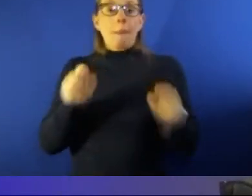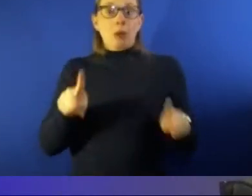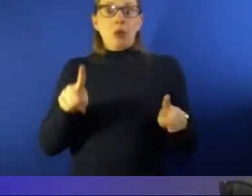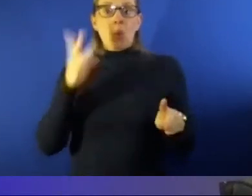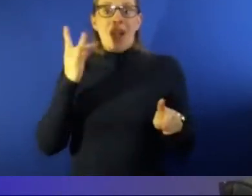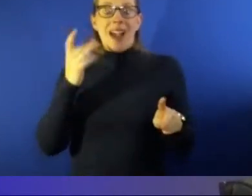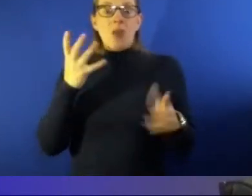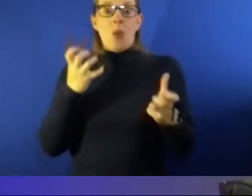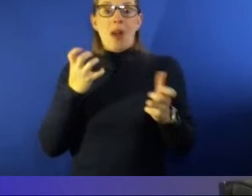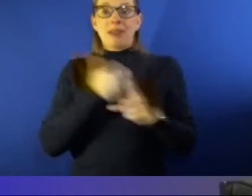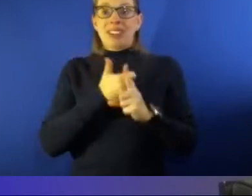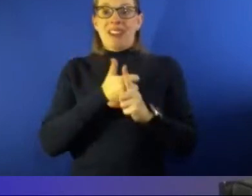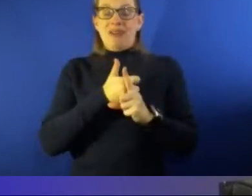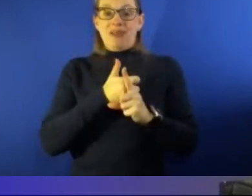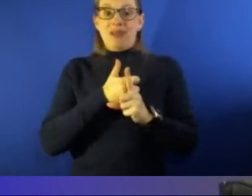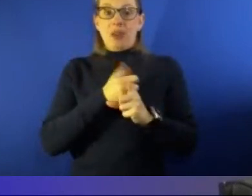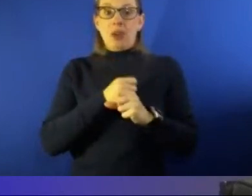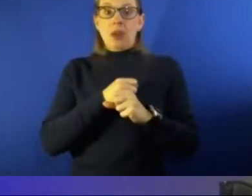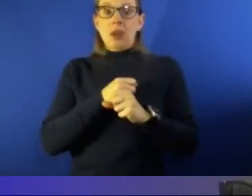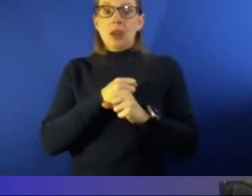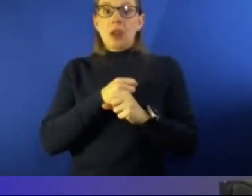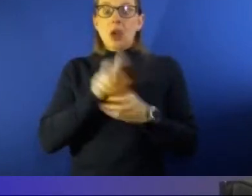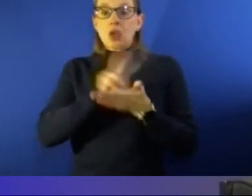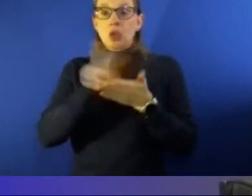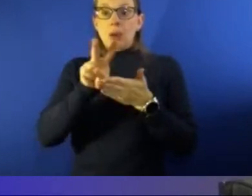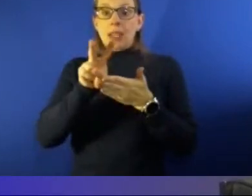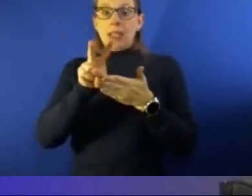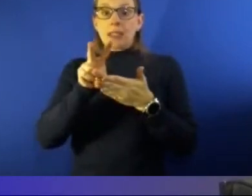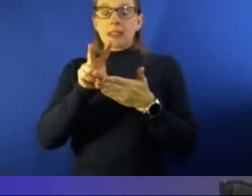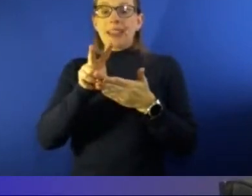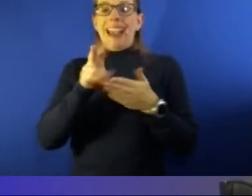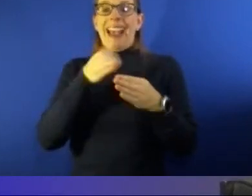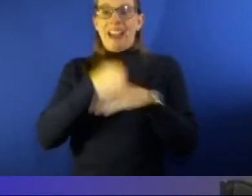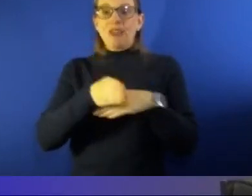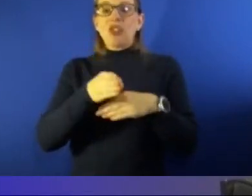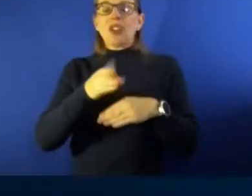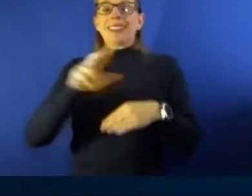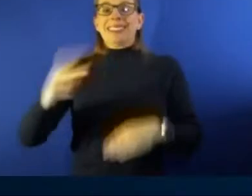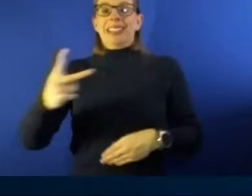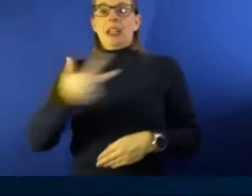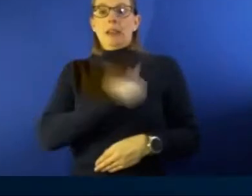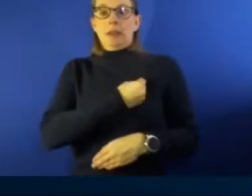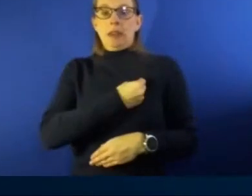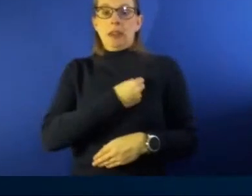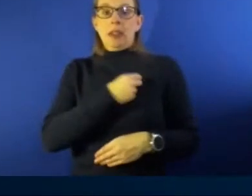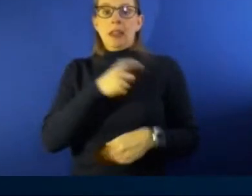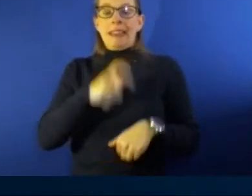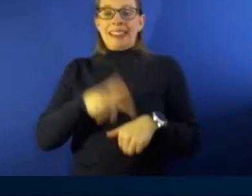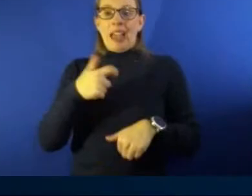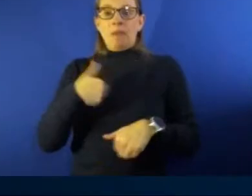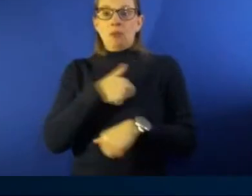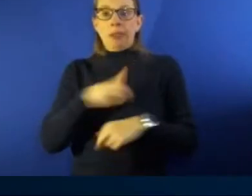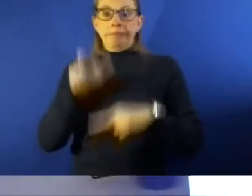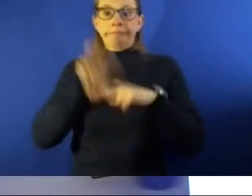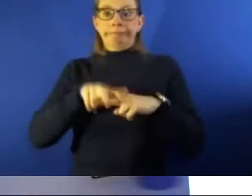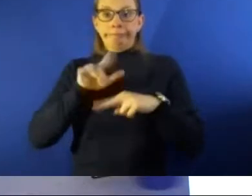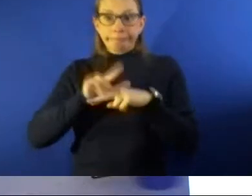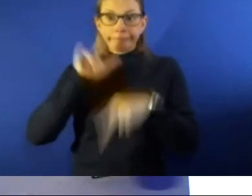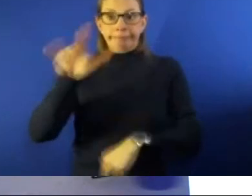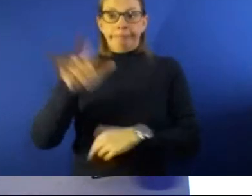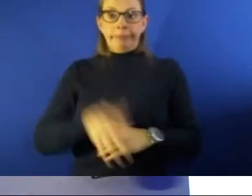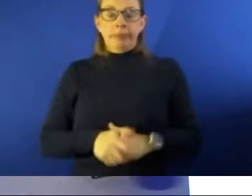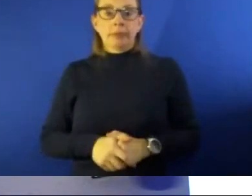him to be at 2 weeks post second dose by the time we get on that airplane. It's kind of going back to your point, which is just, it's about making